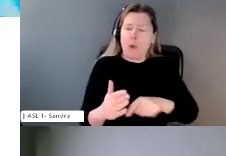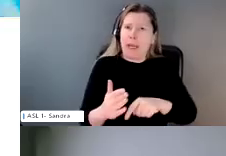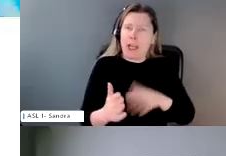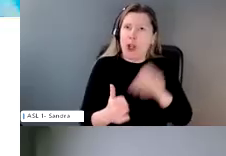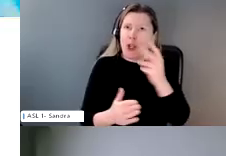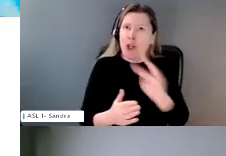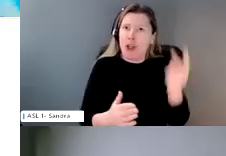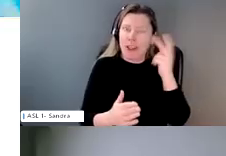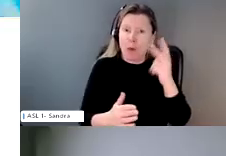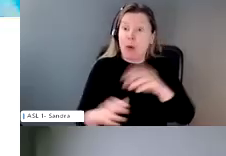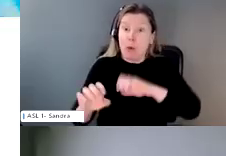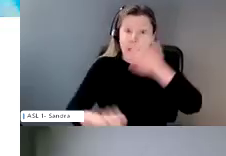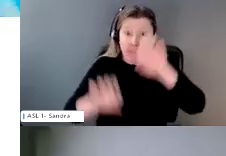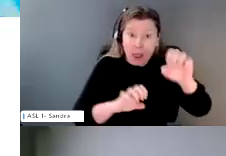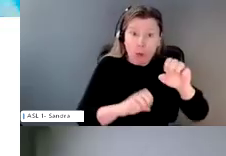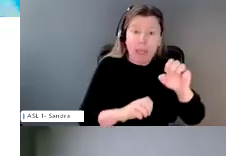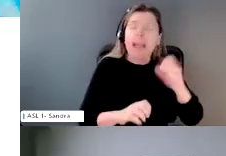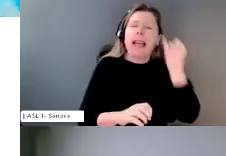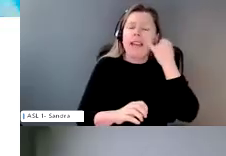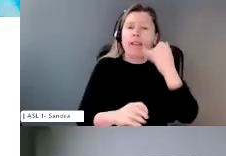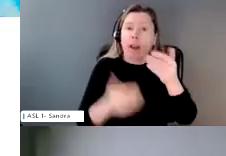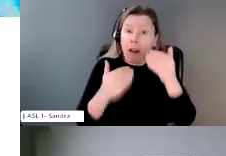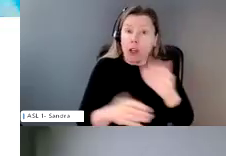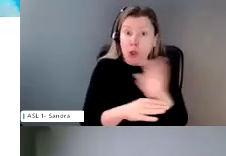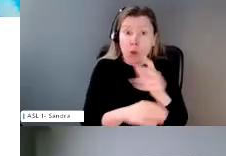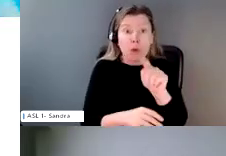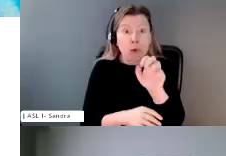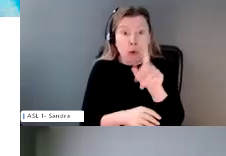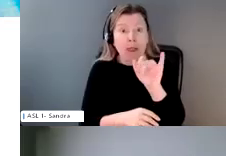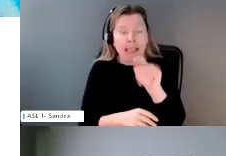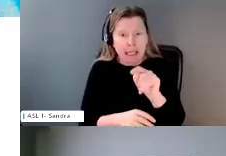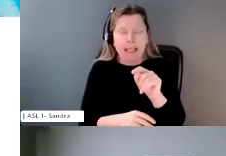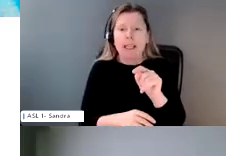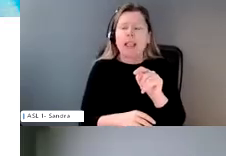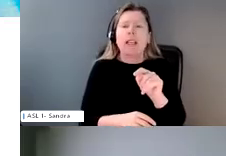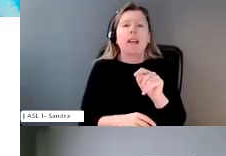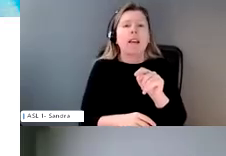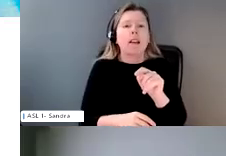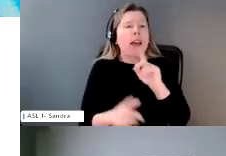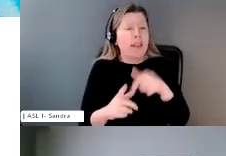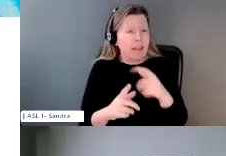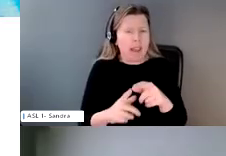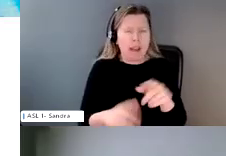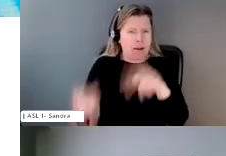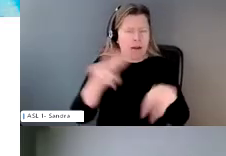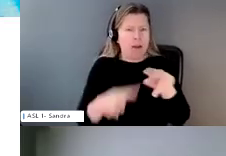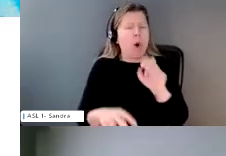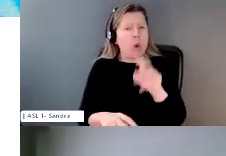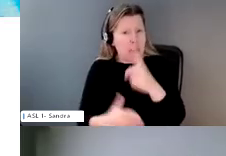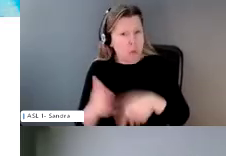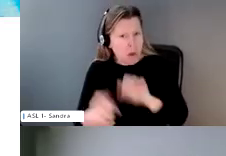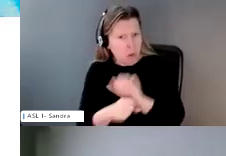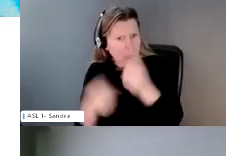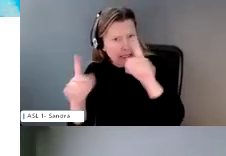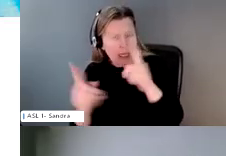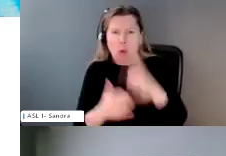from evaluating the toolkit. So what worked, the lessons learned, and I'll give you a little bit of an update of what to